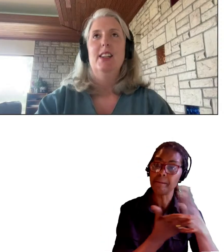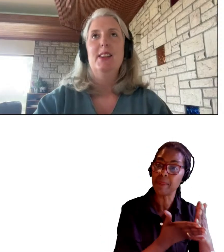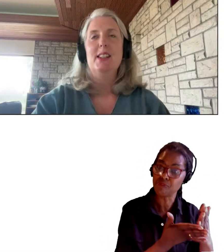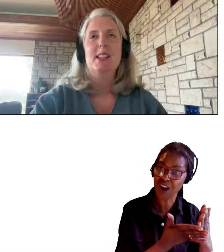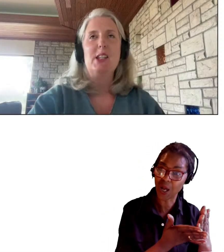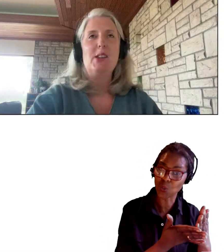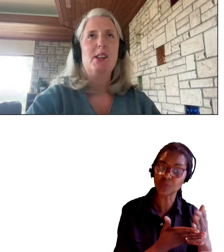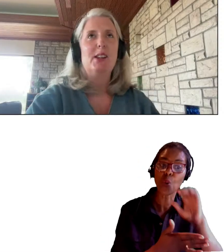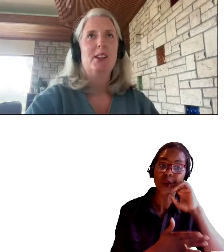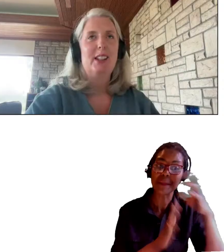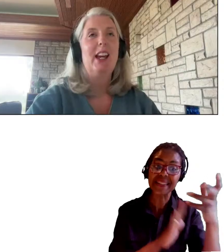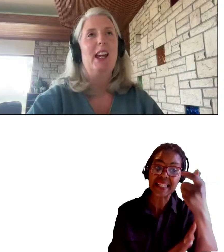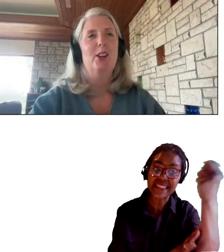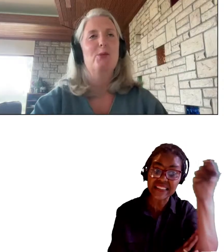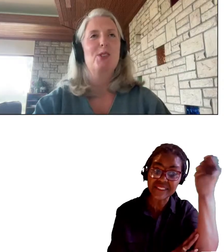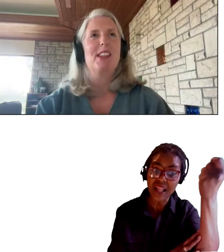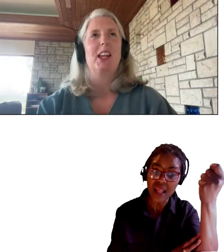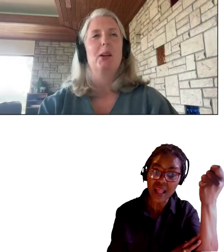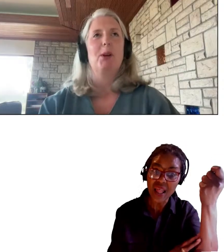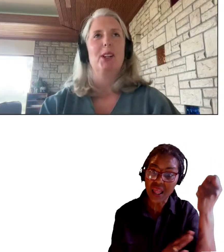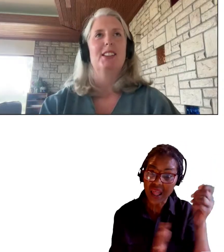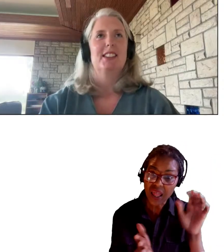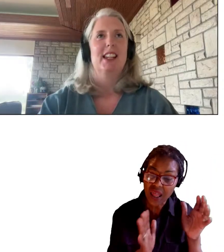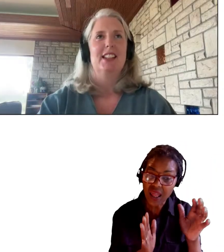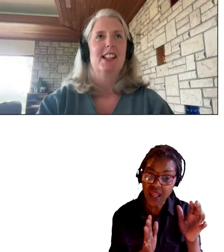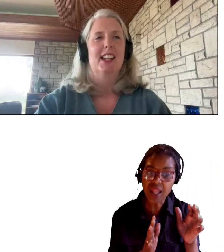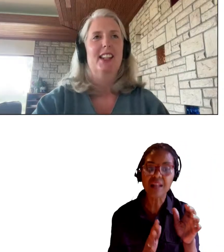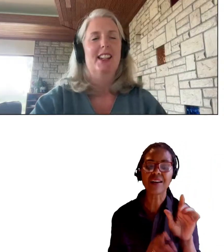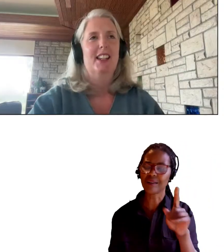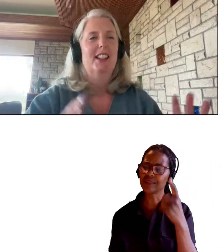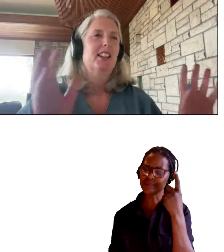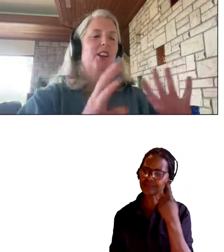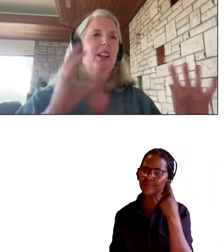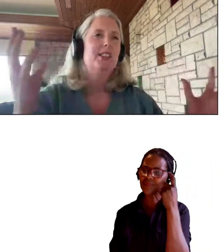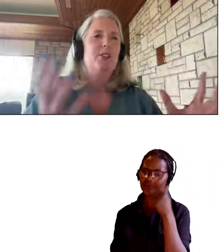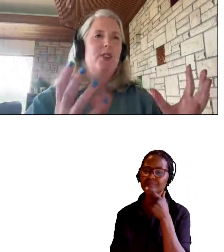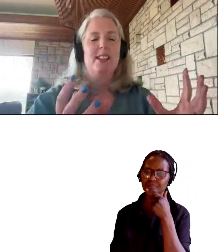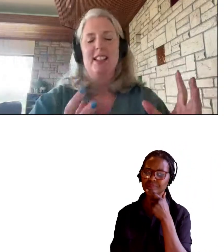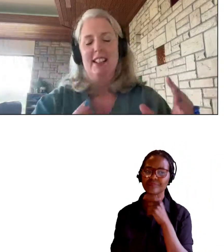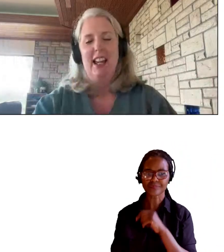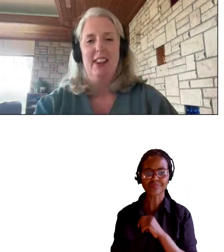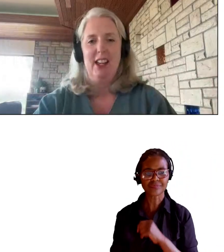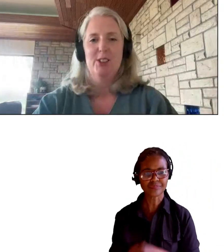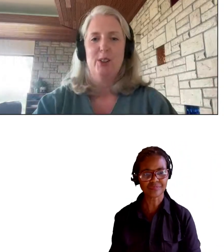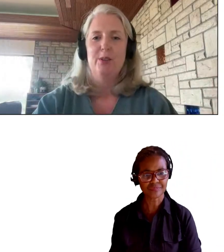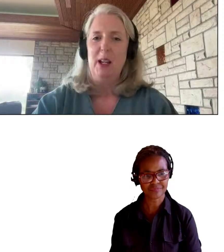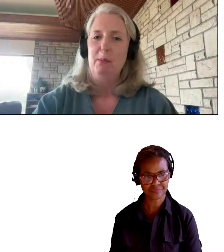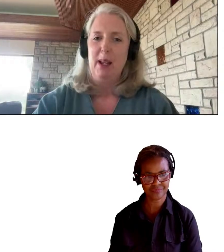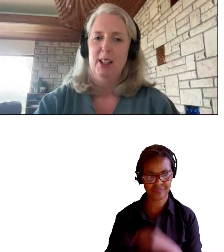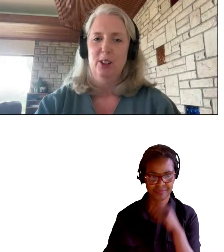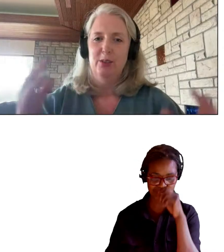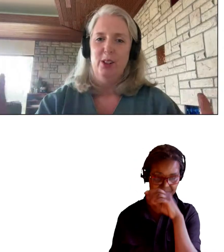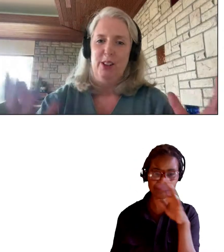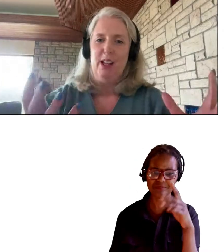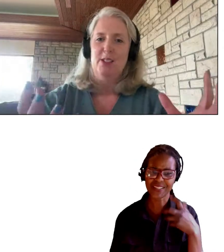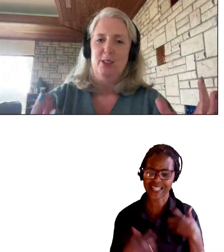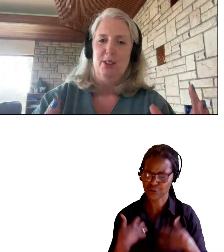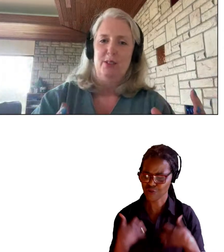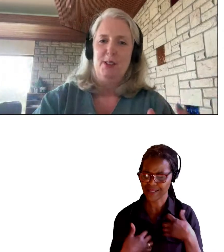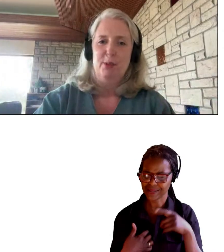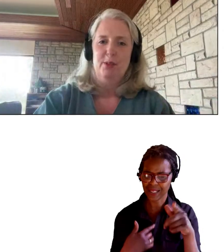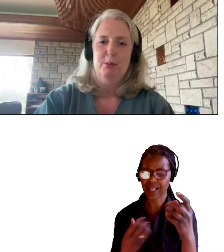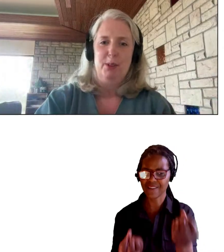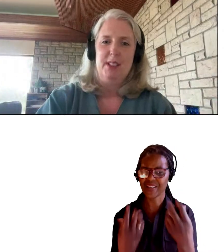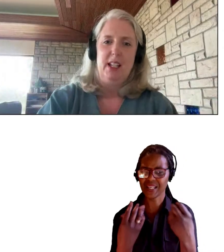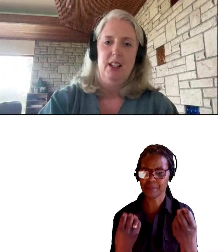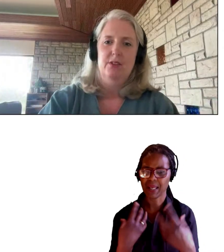Did you hear that? I think that's no, I'm just thinking about it because I think it's interesting to get that sort of feedback, you know, of how that sort